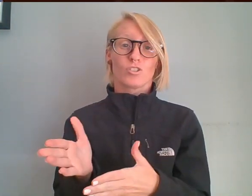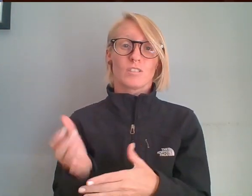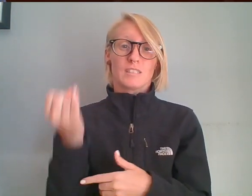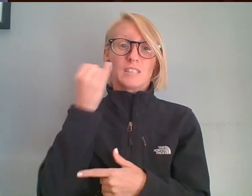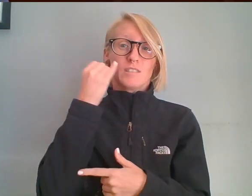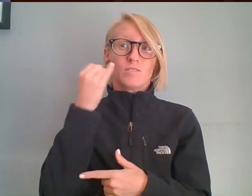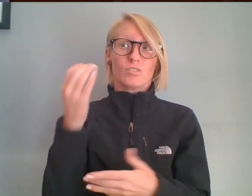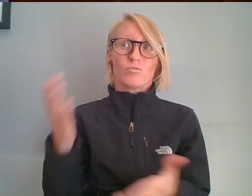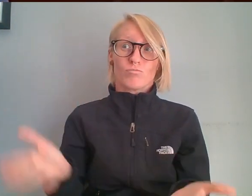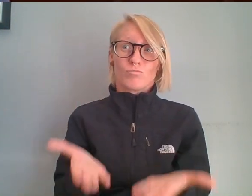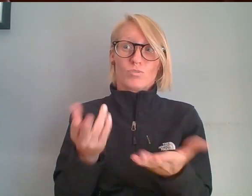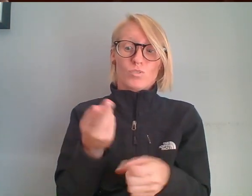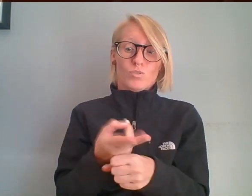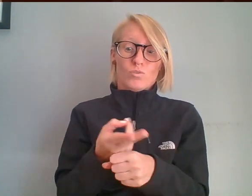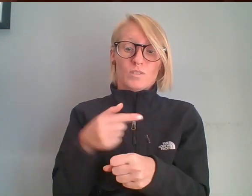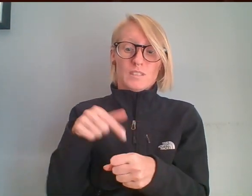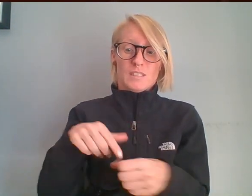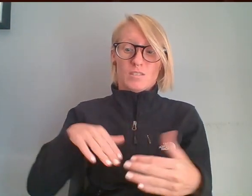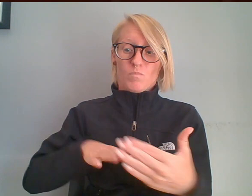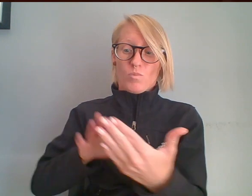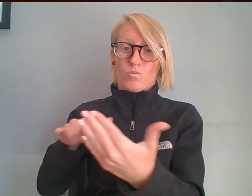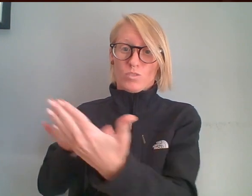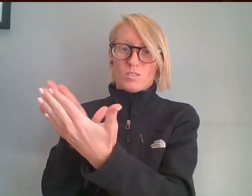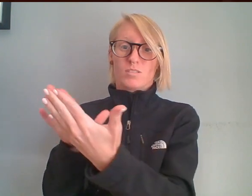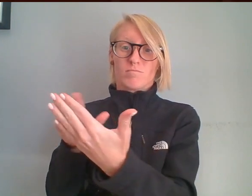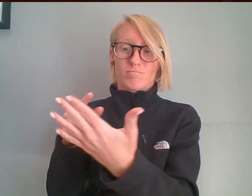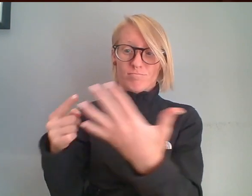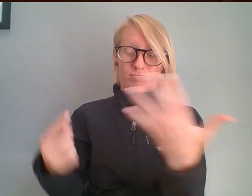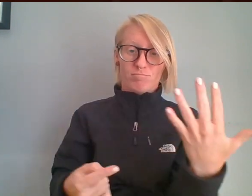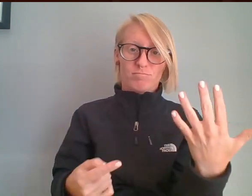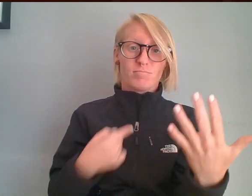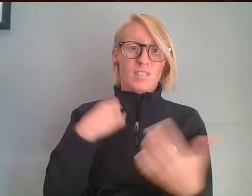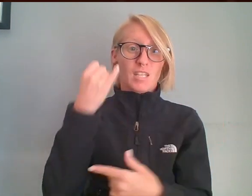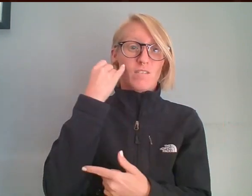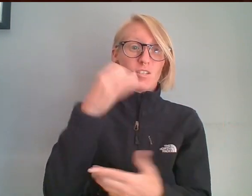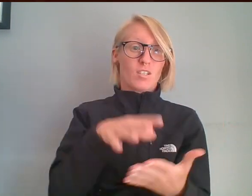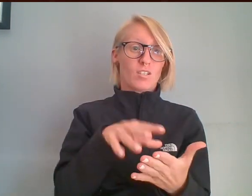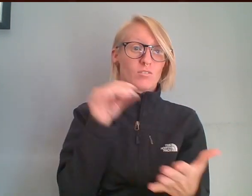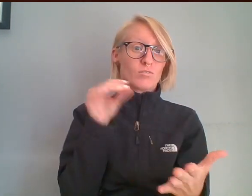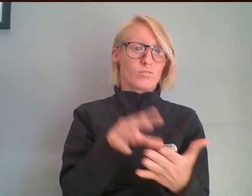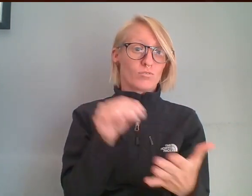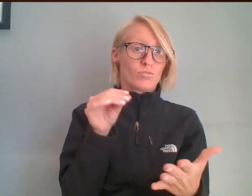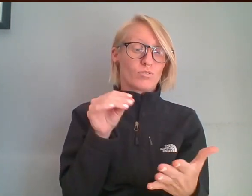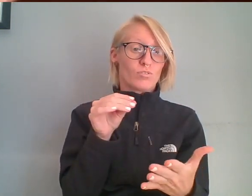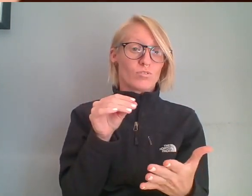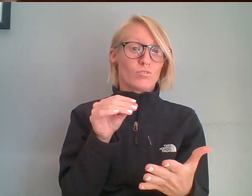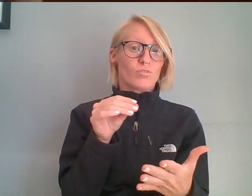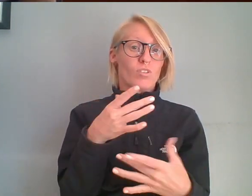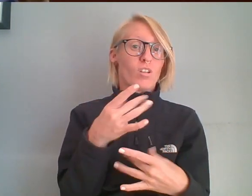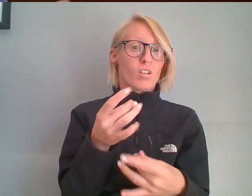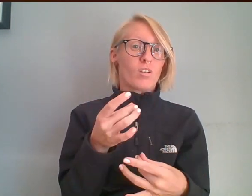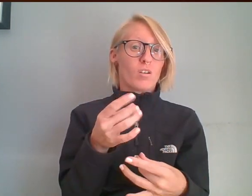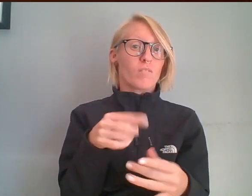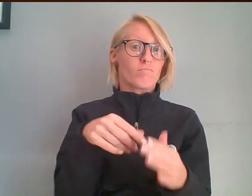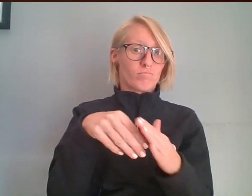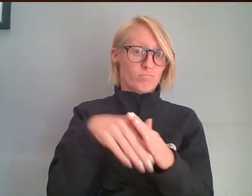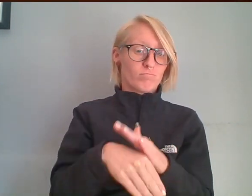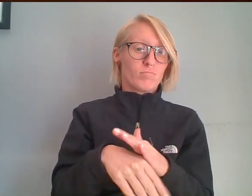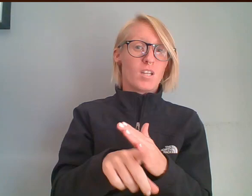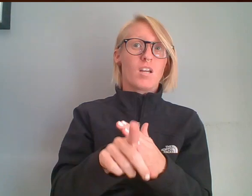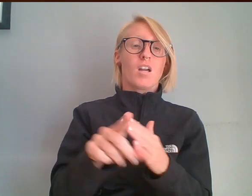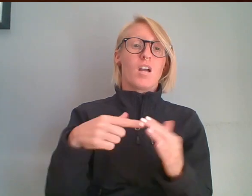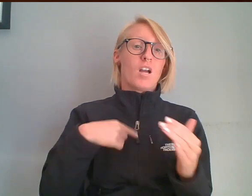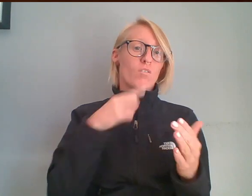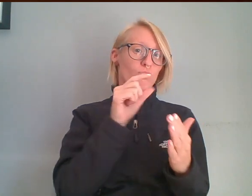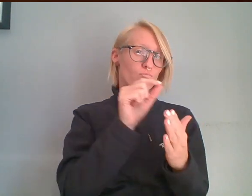these techniques. If you're interested in learning more, this is where I do a little plug. Okay, I've written a book. Many of the MBA students who